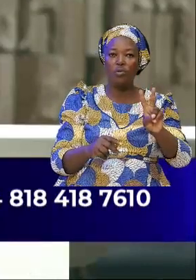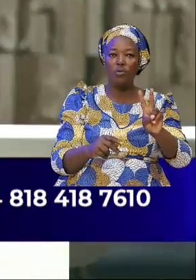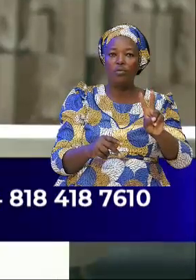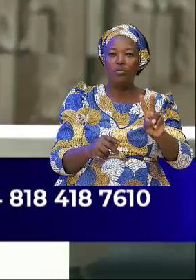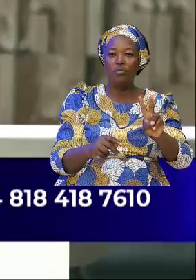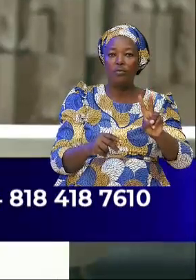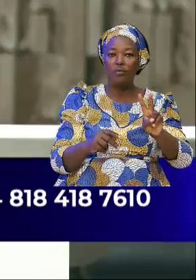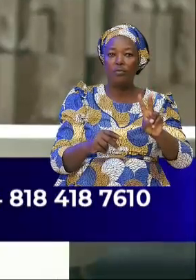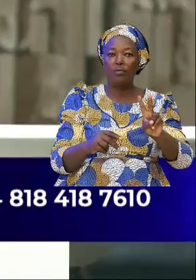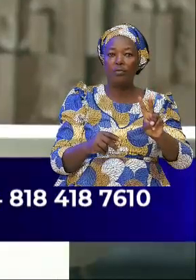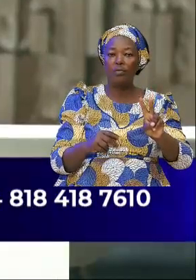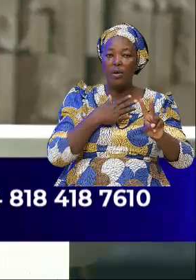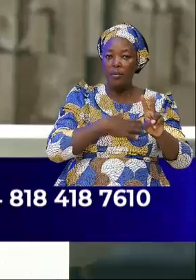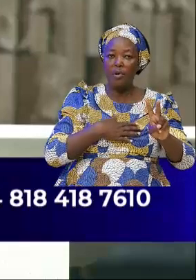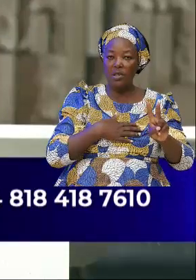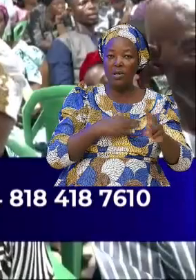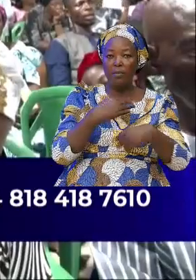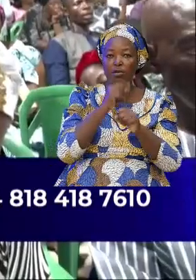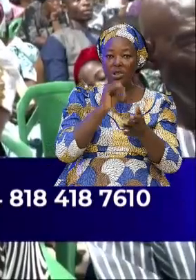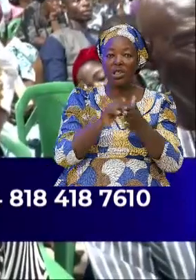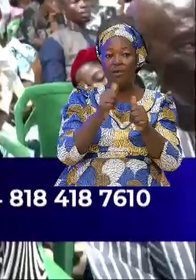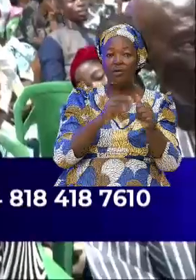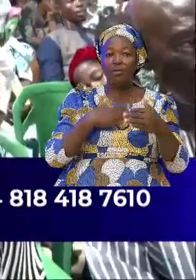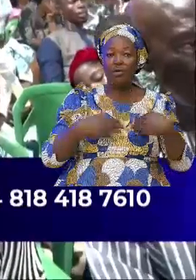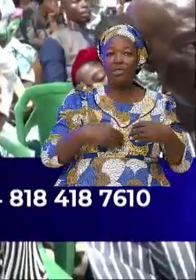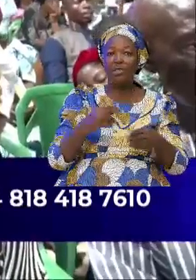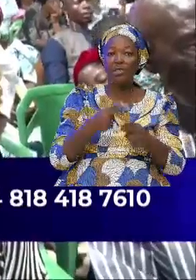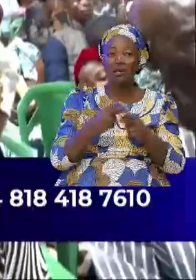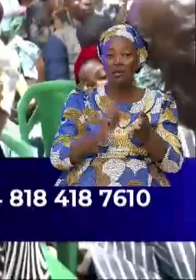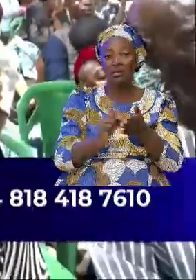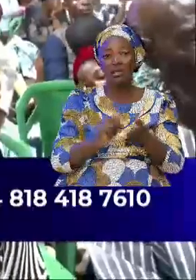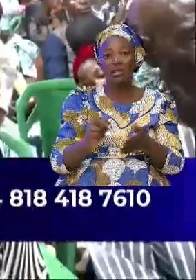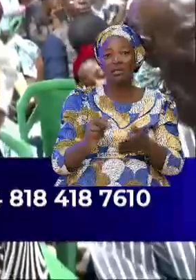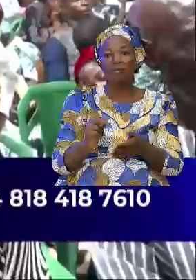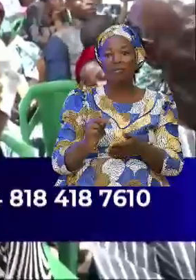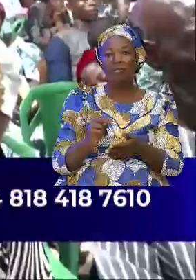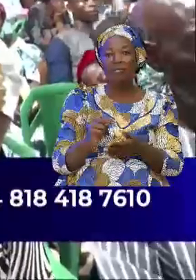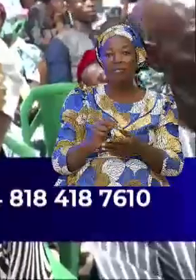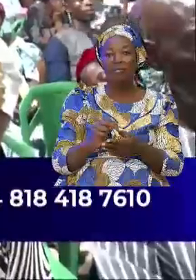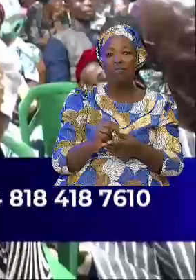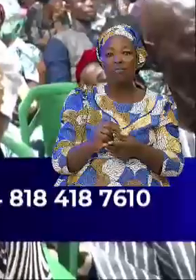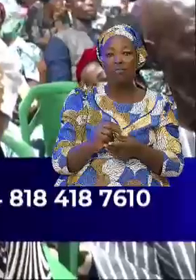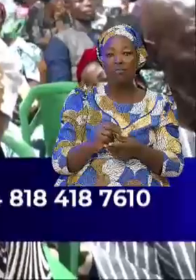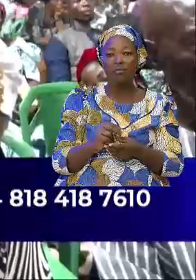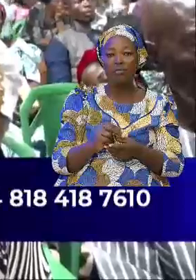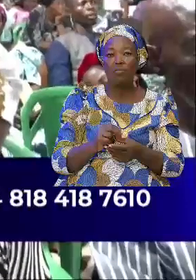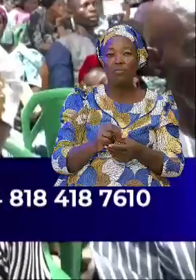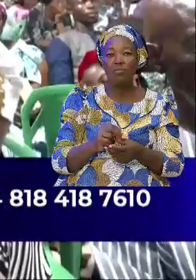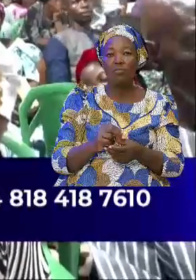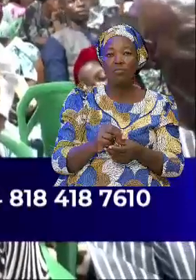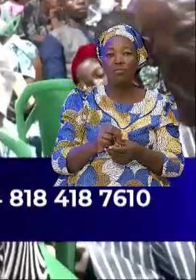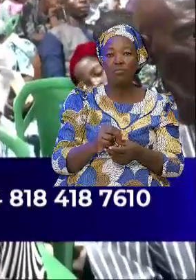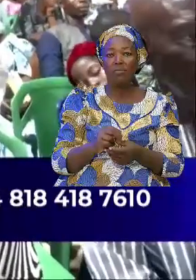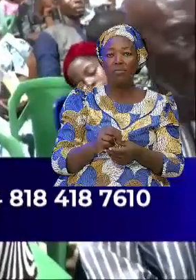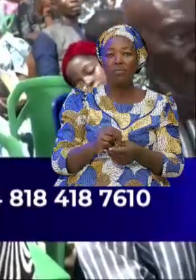Okay, hold one is through, but hold two. You are through too. Make sure that everybody has been attended to. I see some people